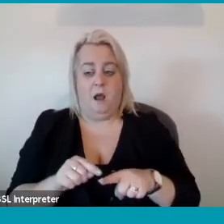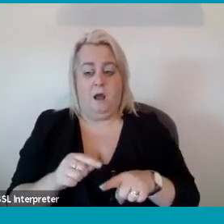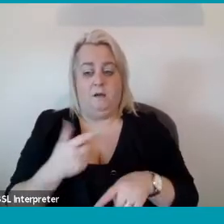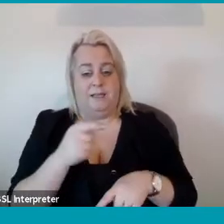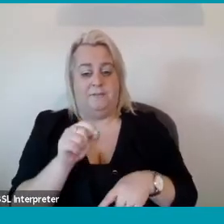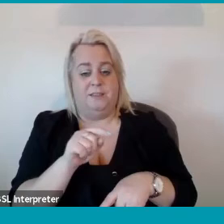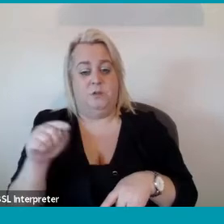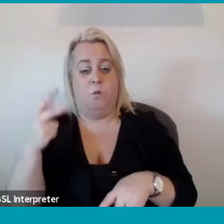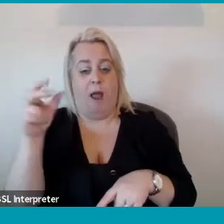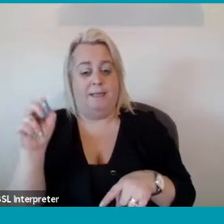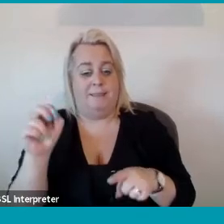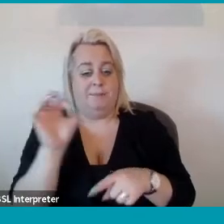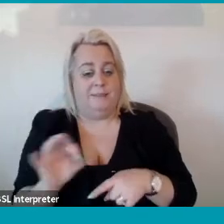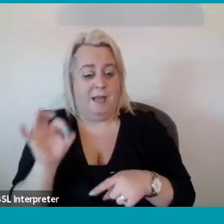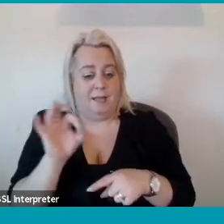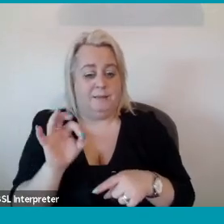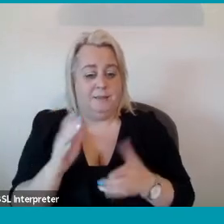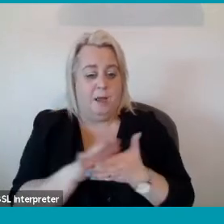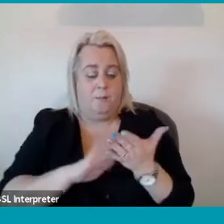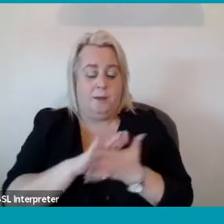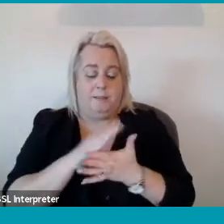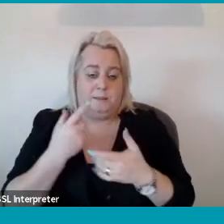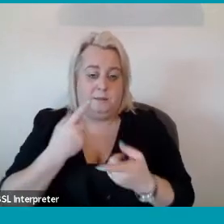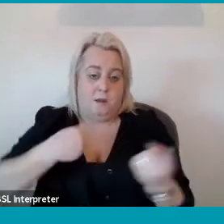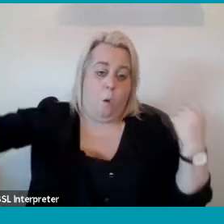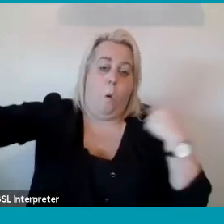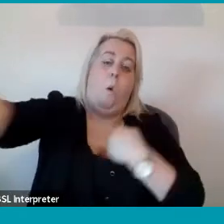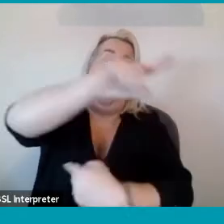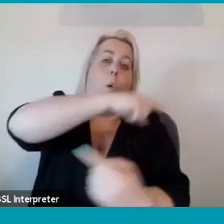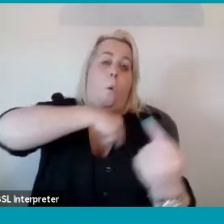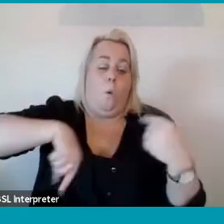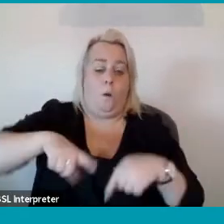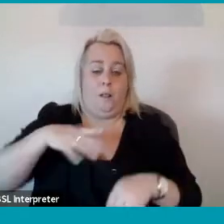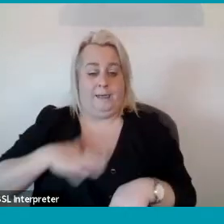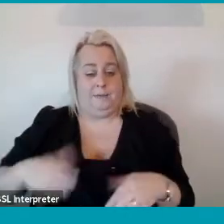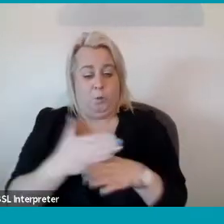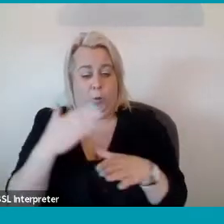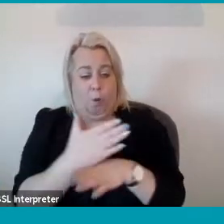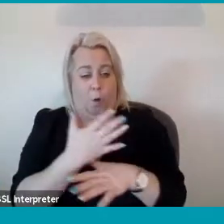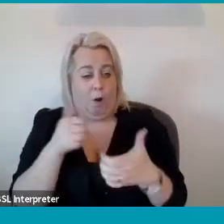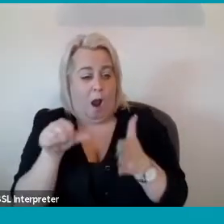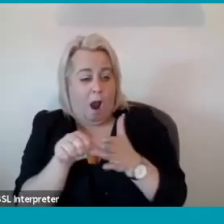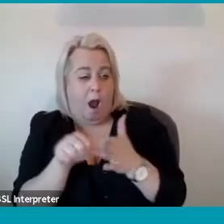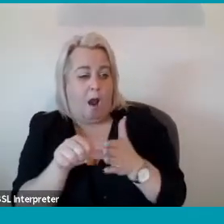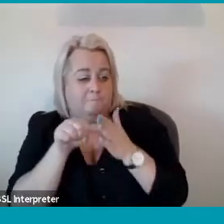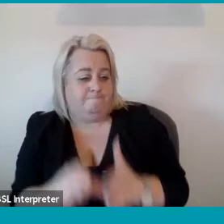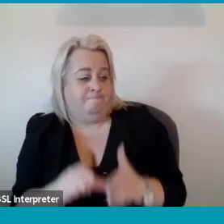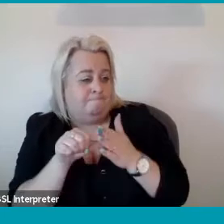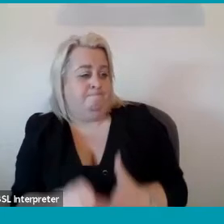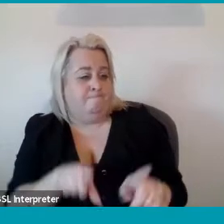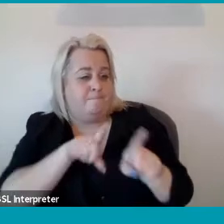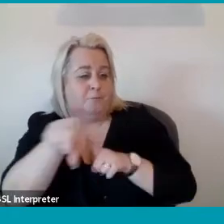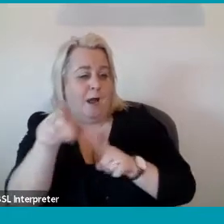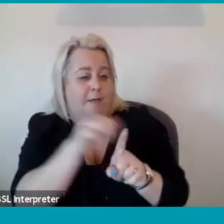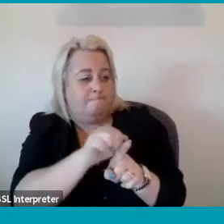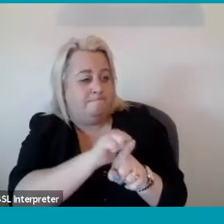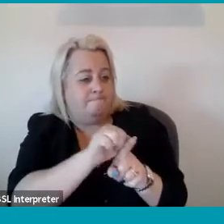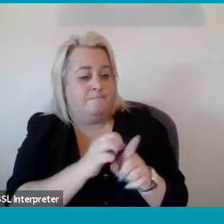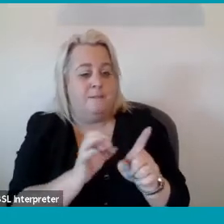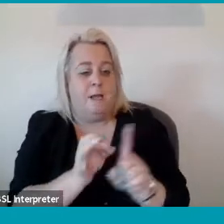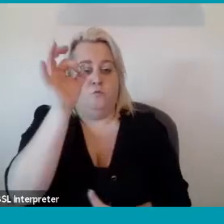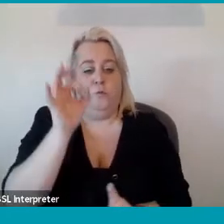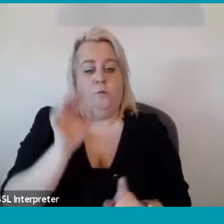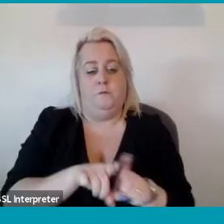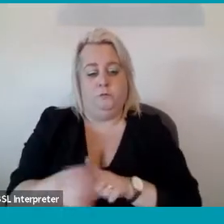And so we have a lot of work to do both in the UK and globally in terms of closing that disability employment